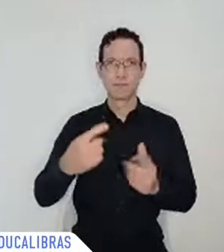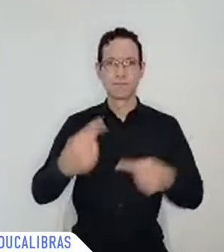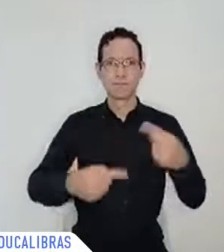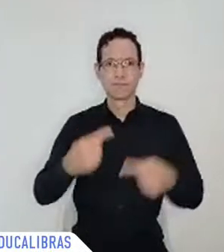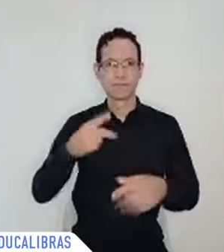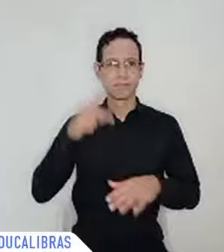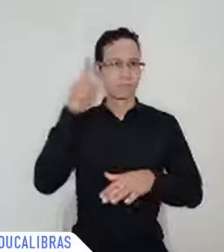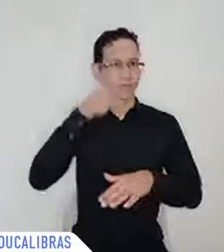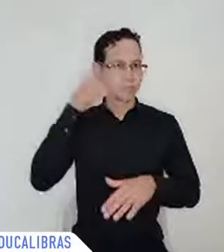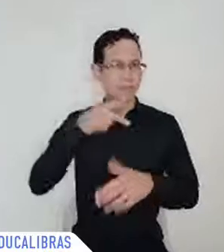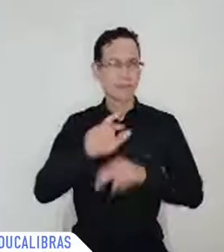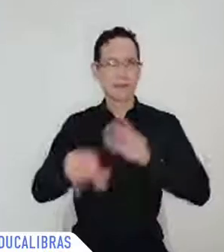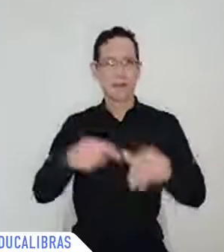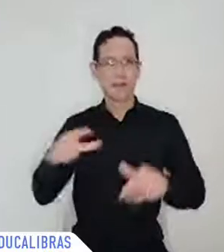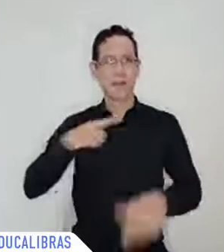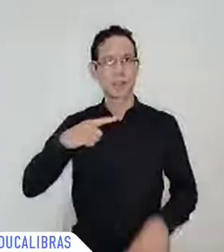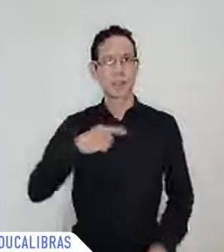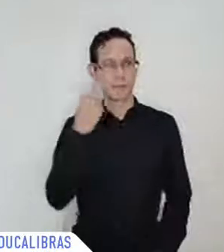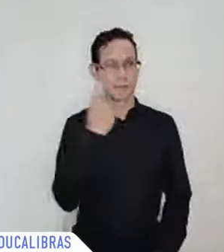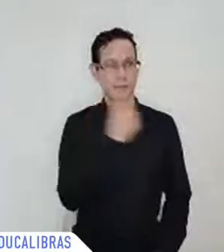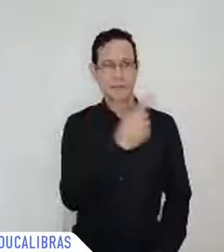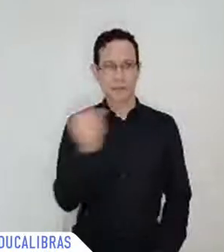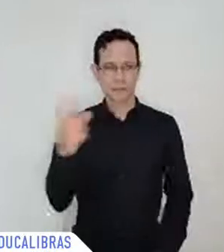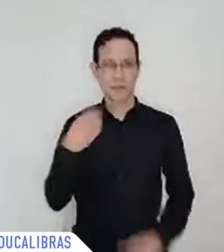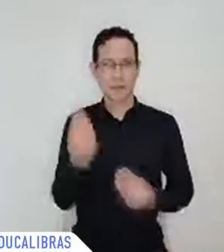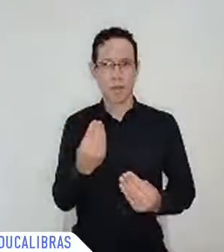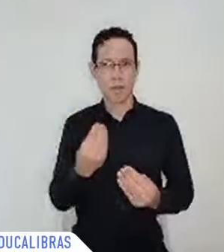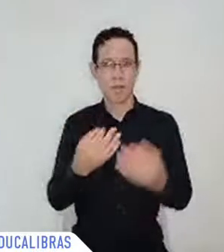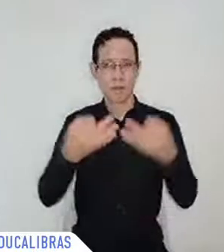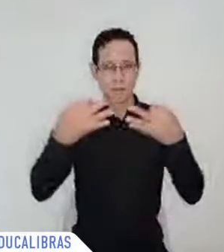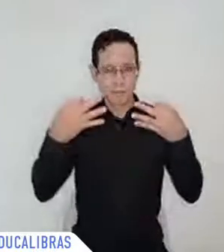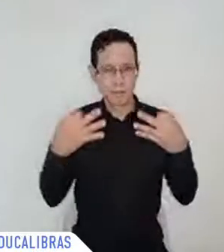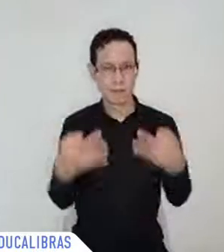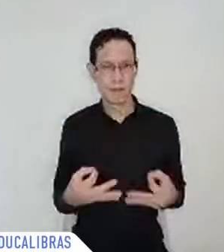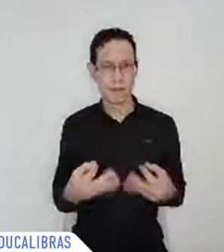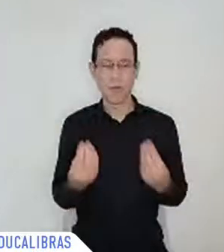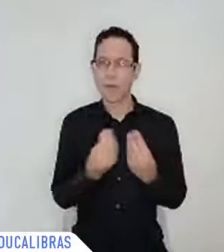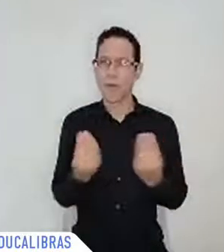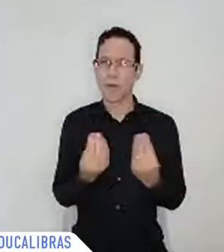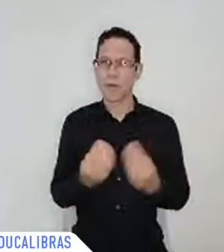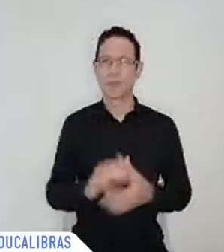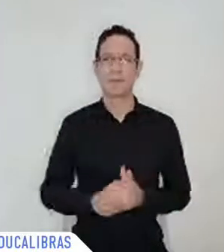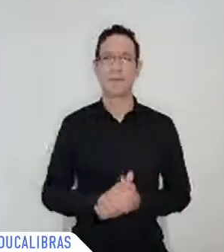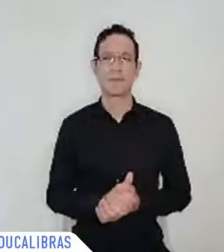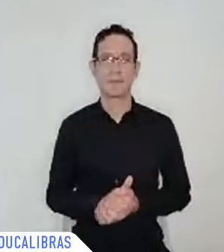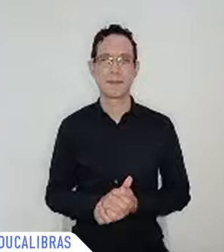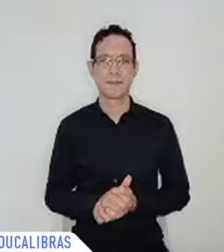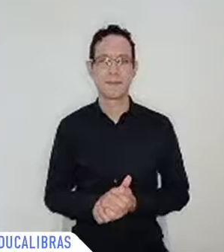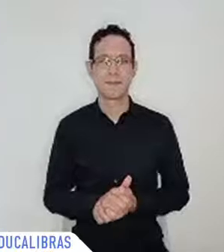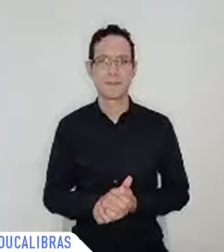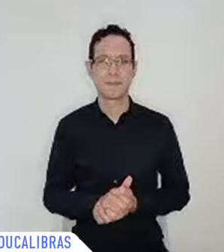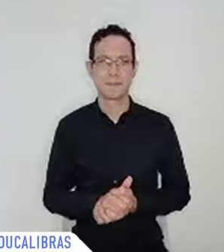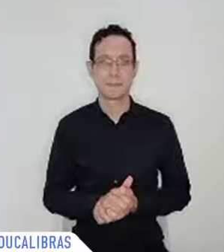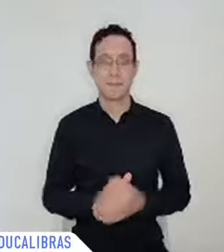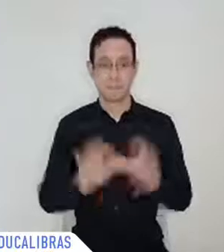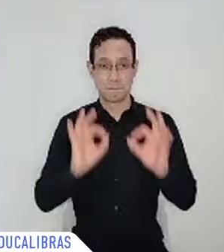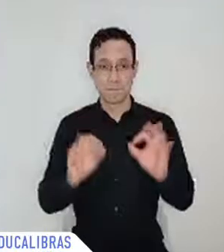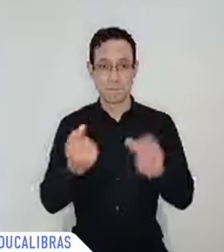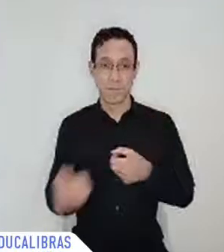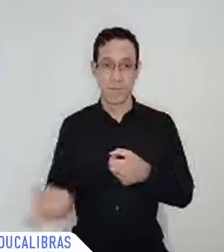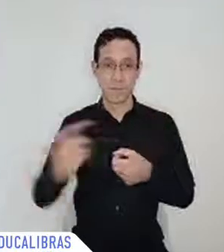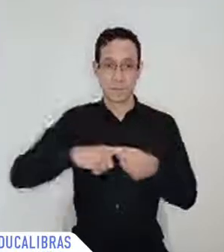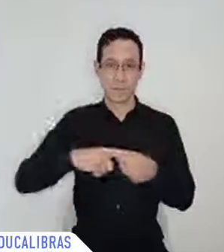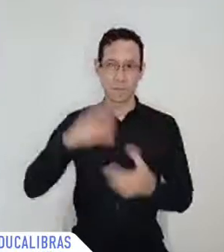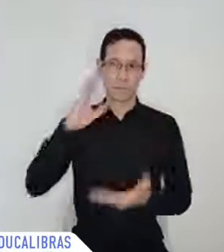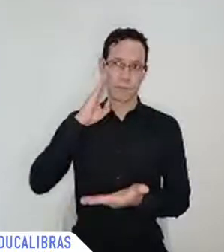social political reality we're living in a way that is more effective